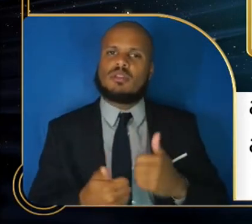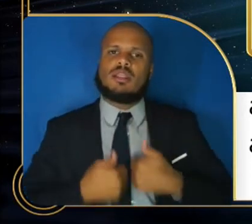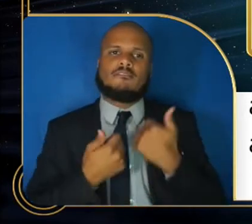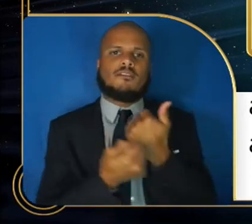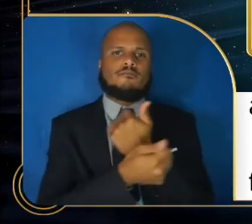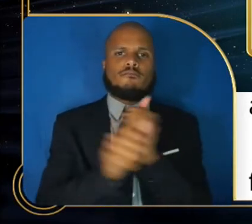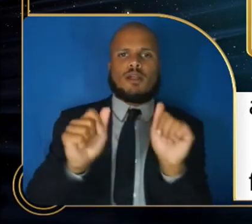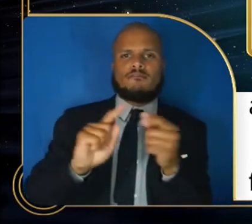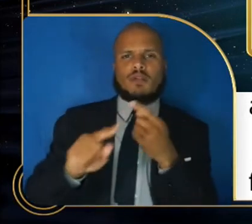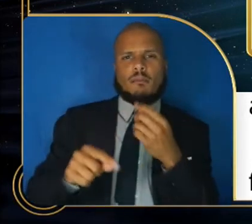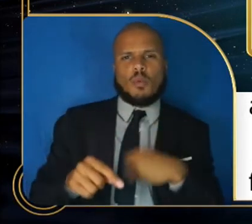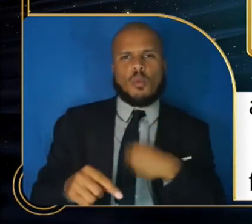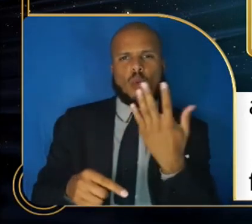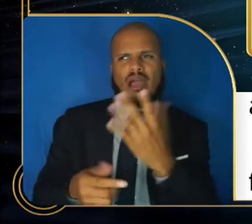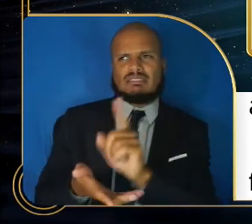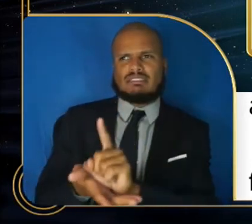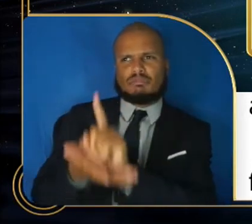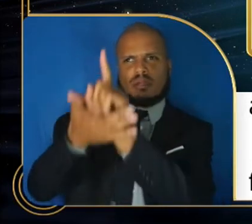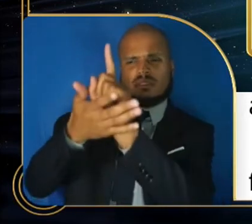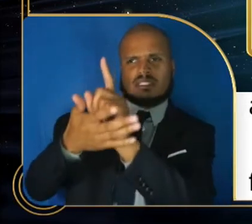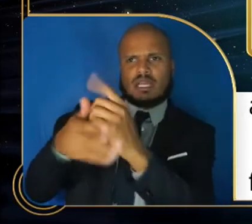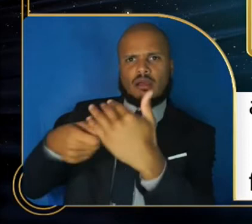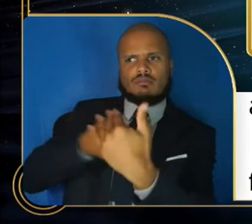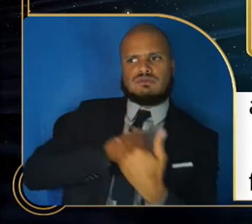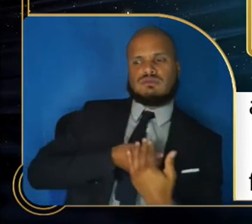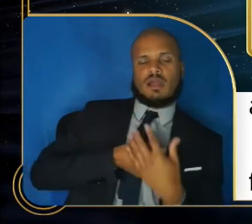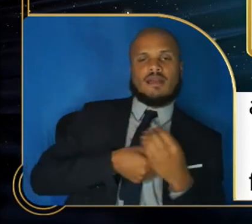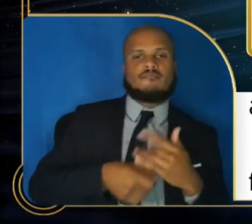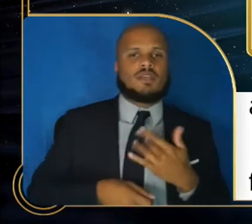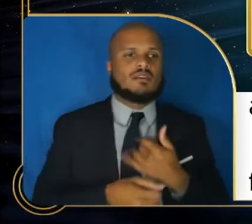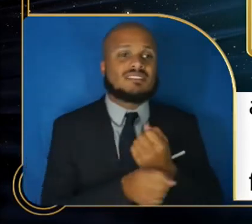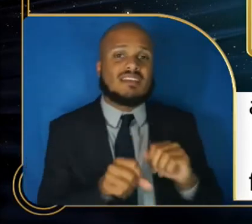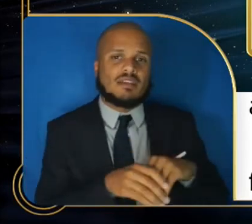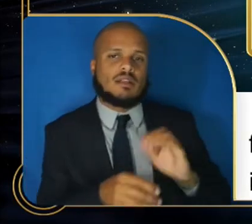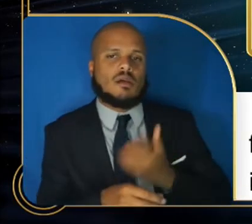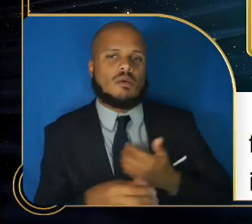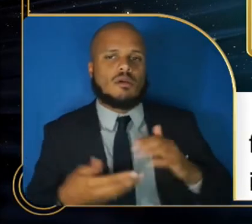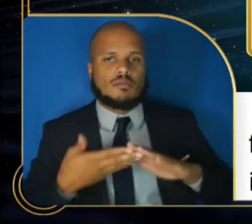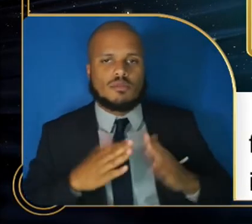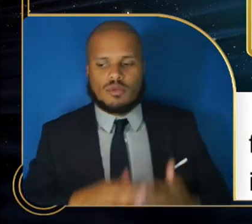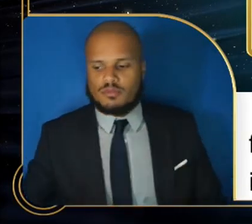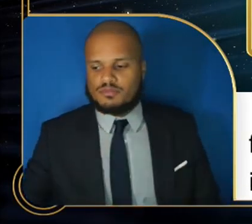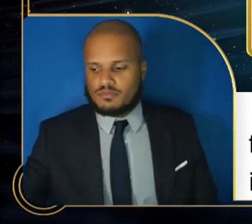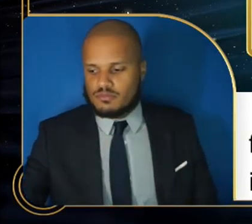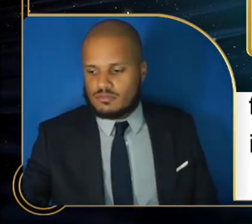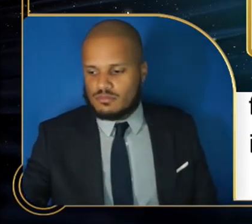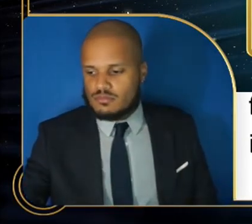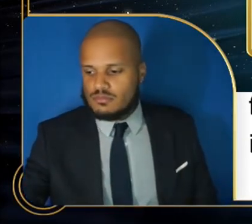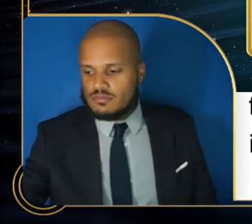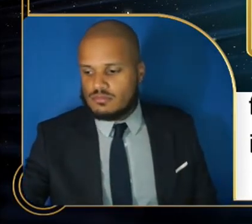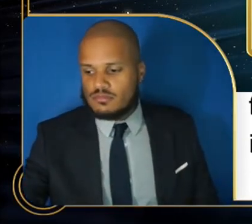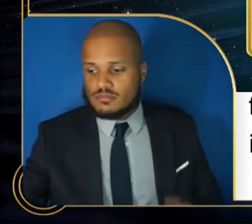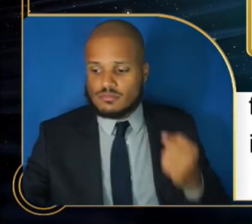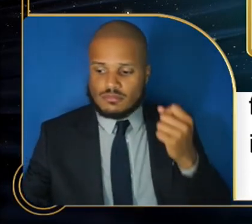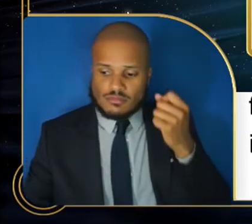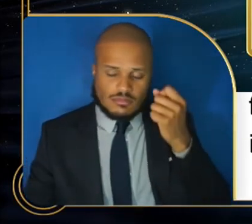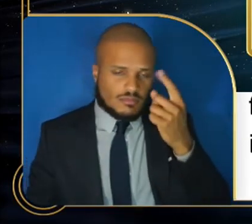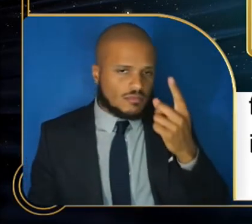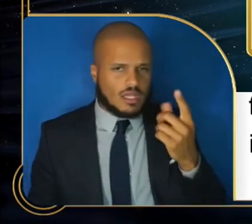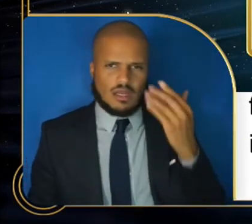white supremacy and to feel safe in our communities. Now, there is much to feel despair